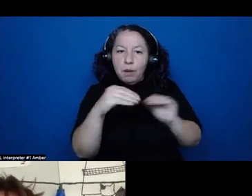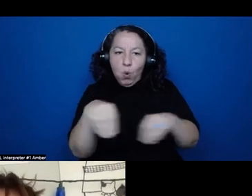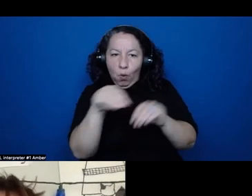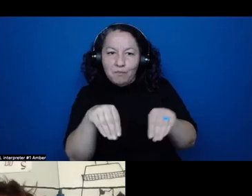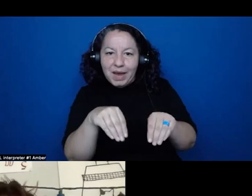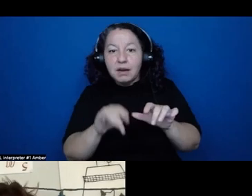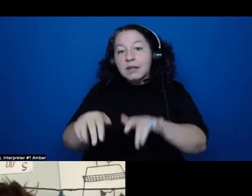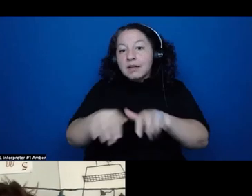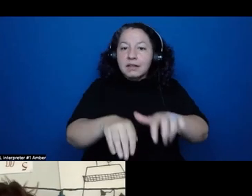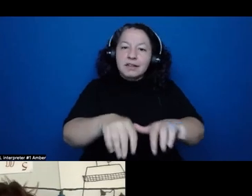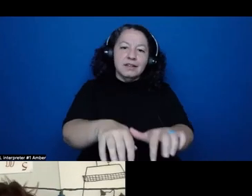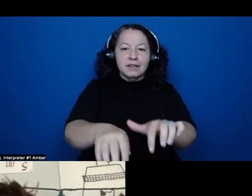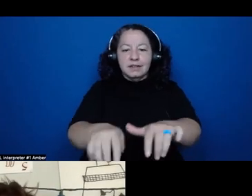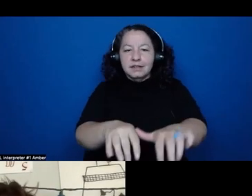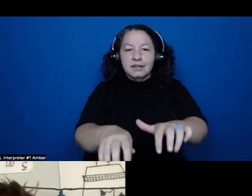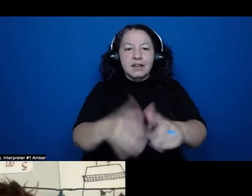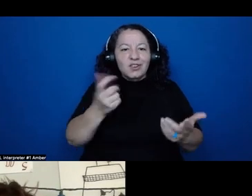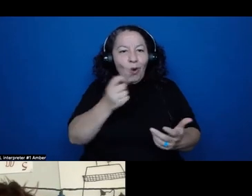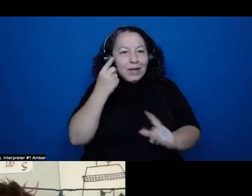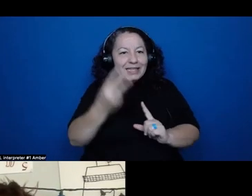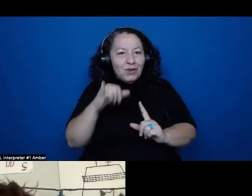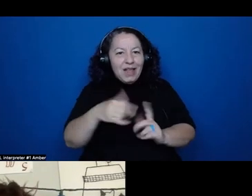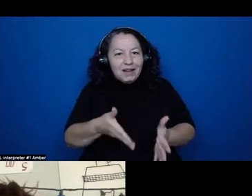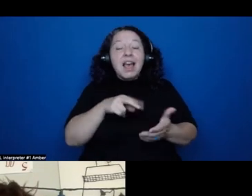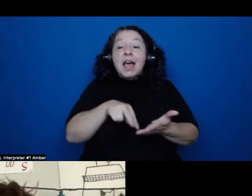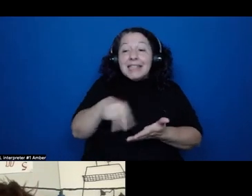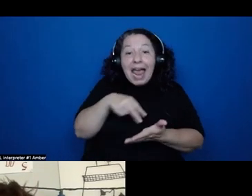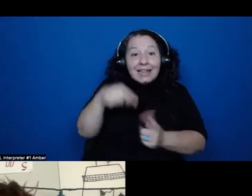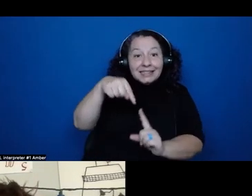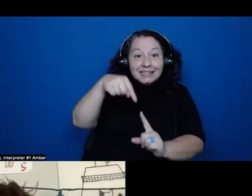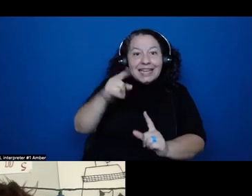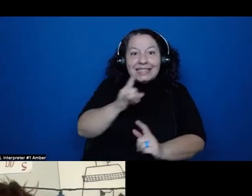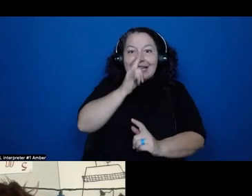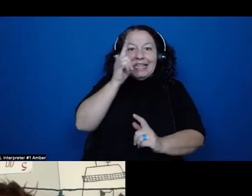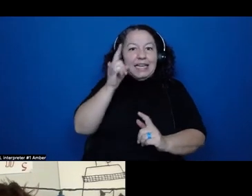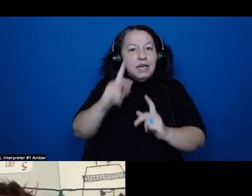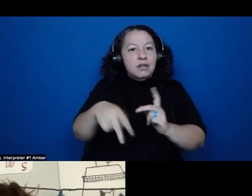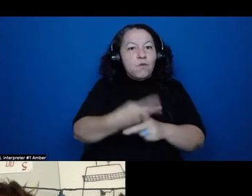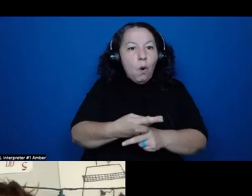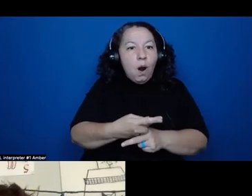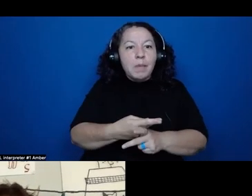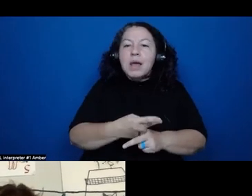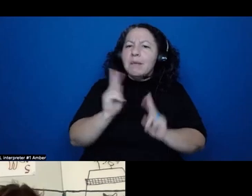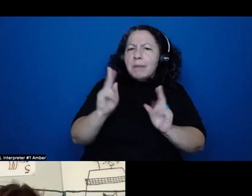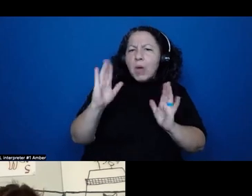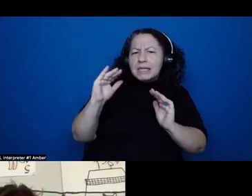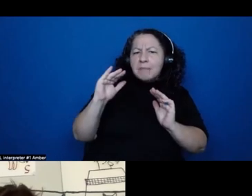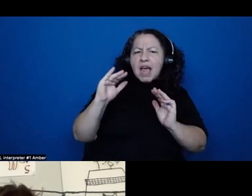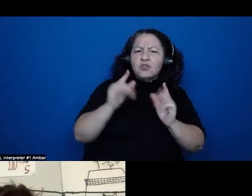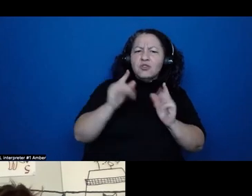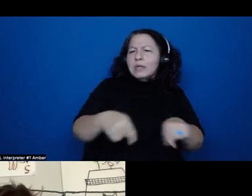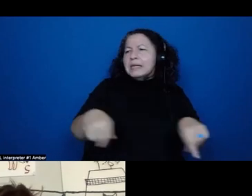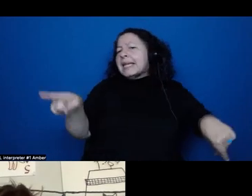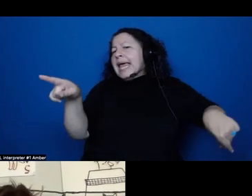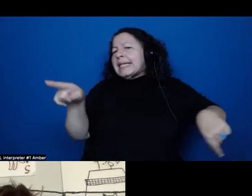dance is a really elite art form where people think that you're meant to like jump and do splits and stuff, but like the smallest movement that you can